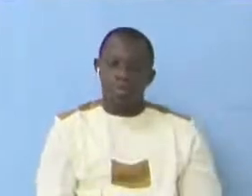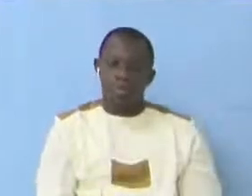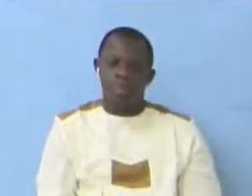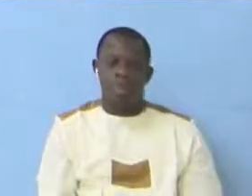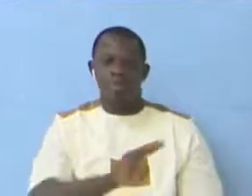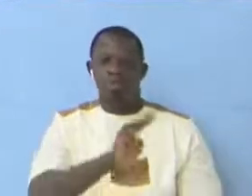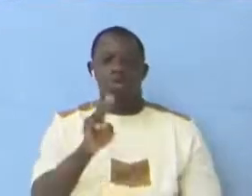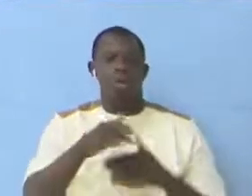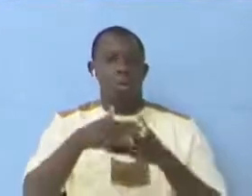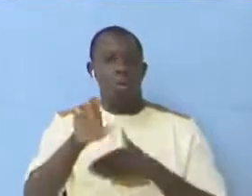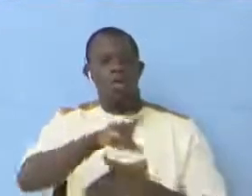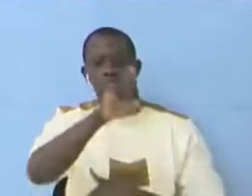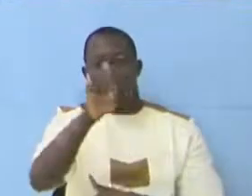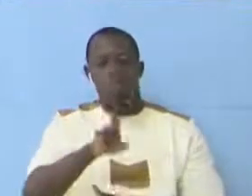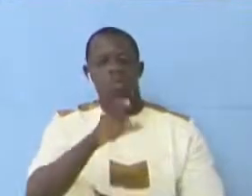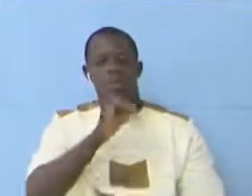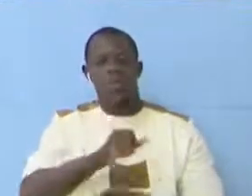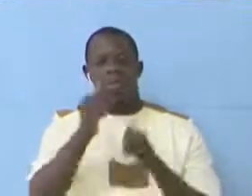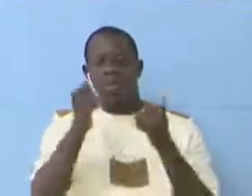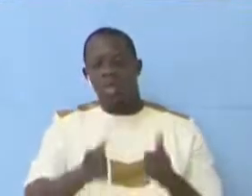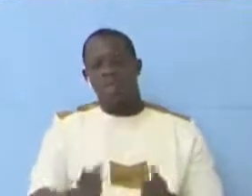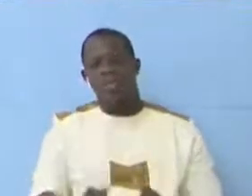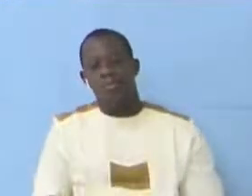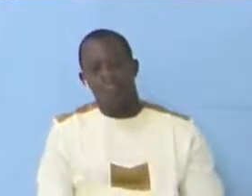No further questions, Mr. Chair? Yes.